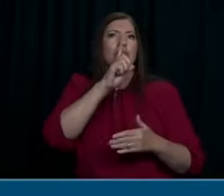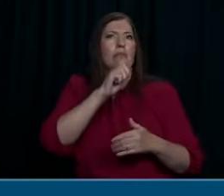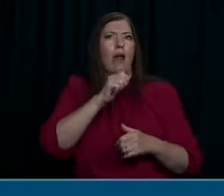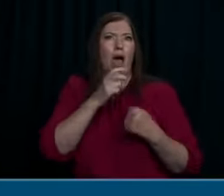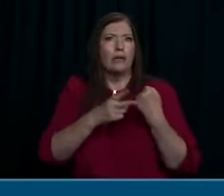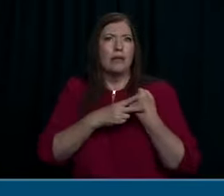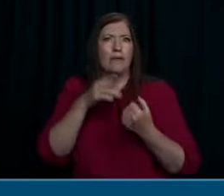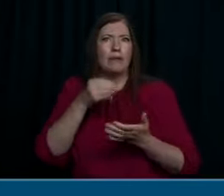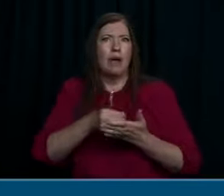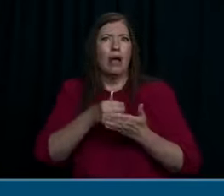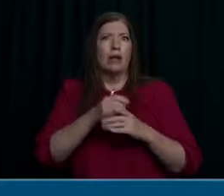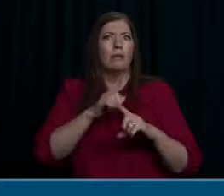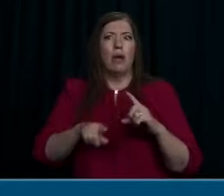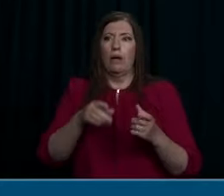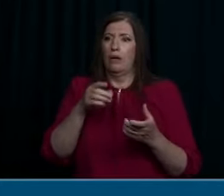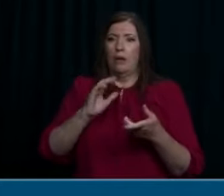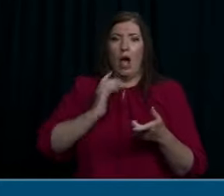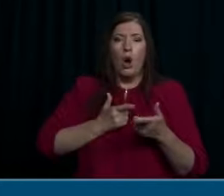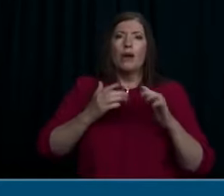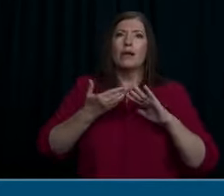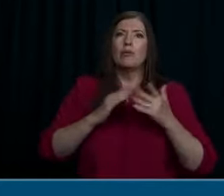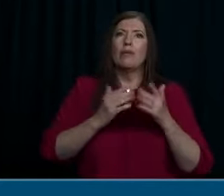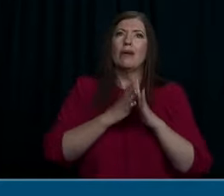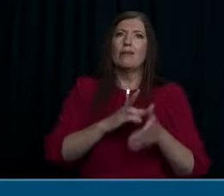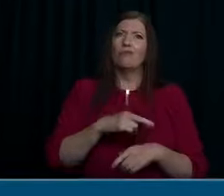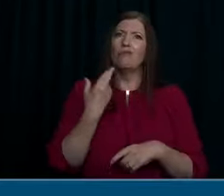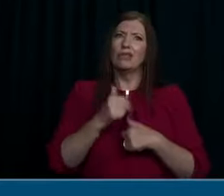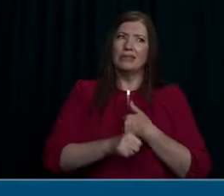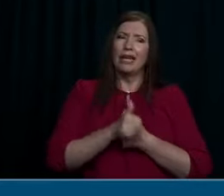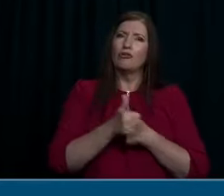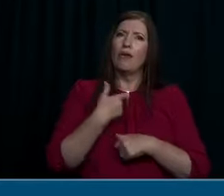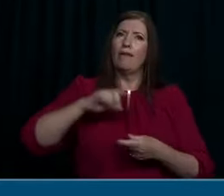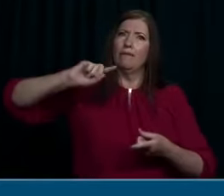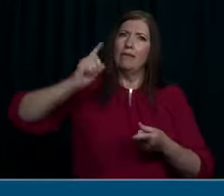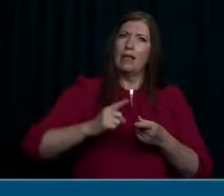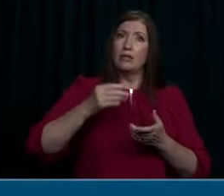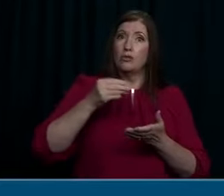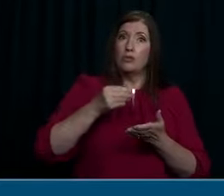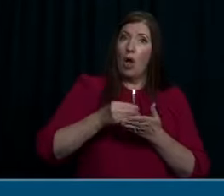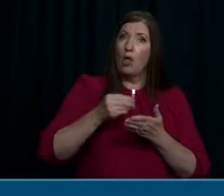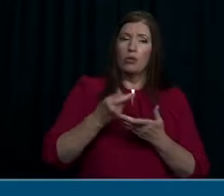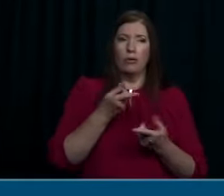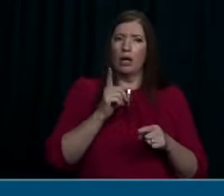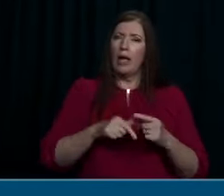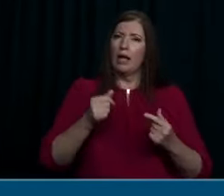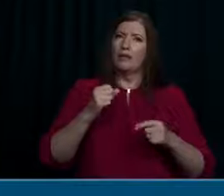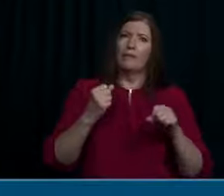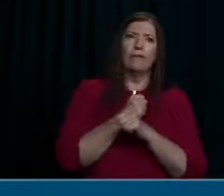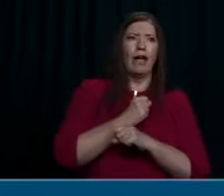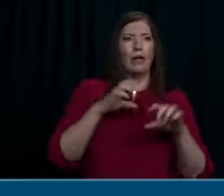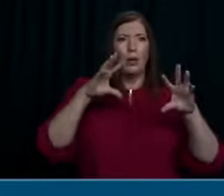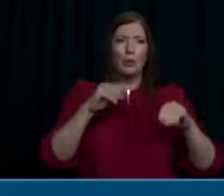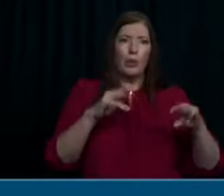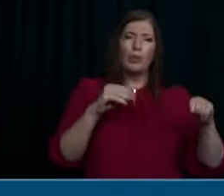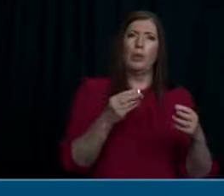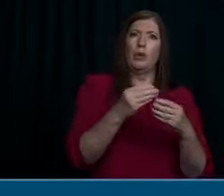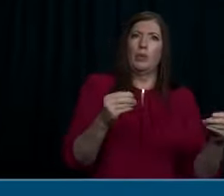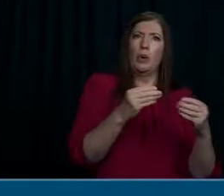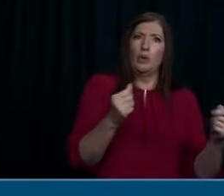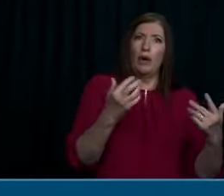saving money, that's putting our communities at risk because now we have less dollars to fight fires like that or identify fires like that.